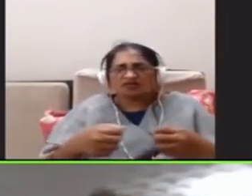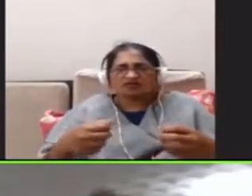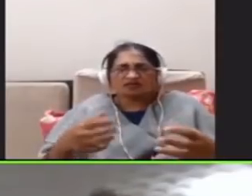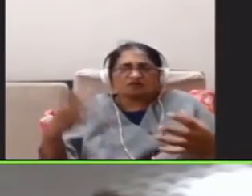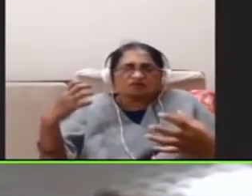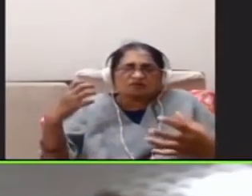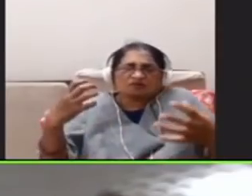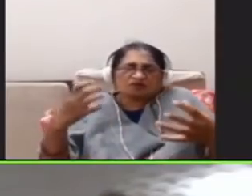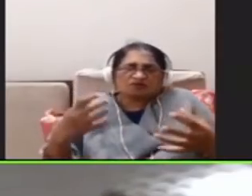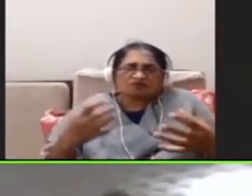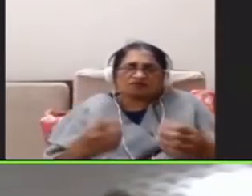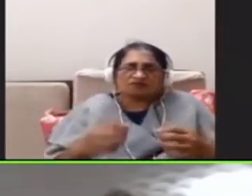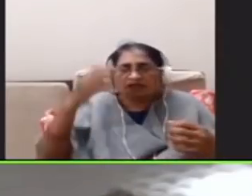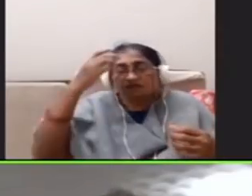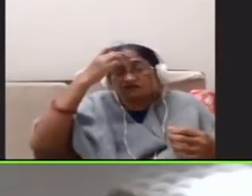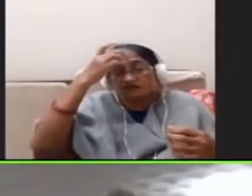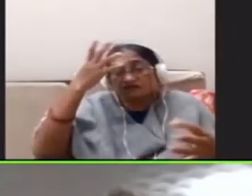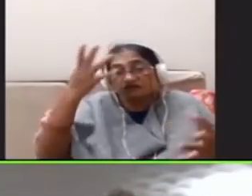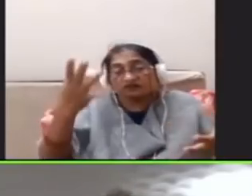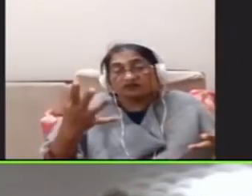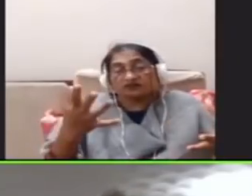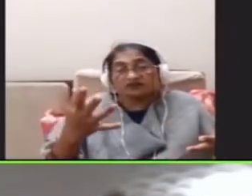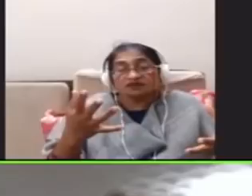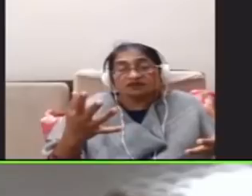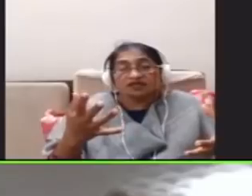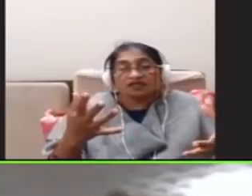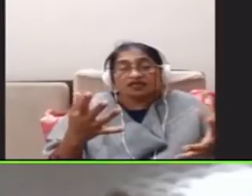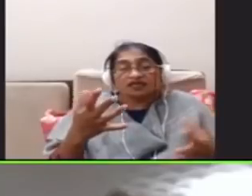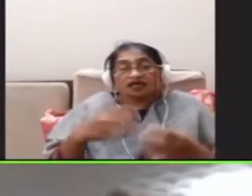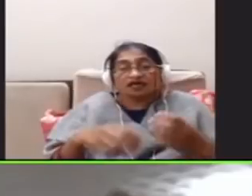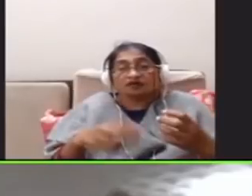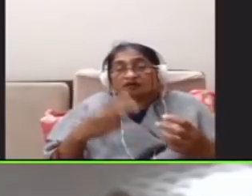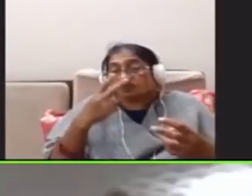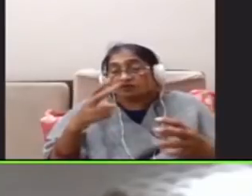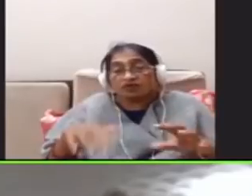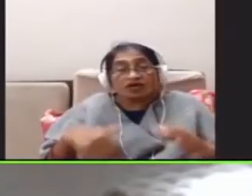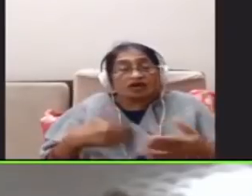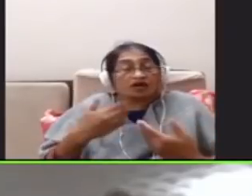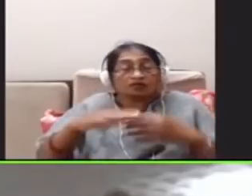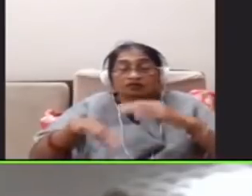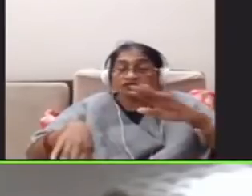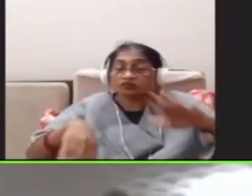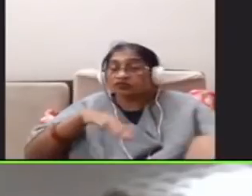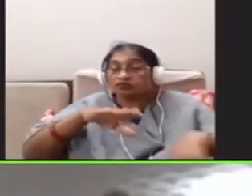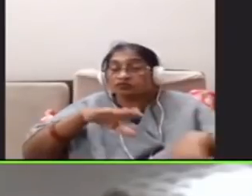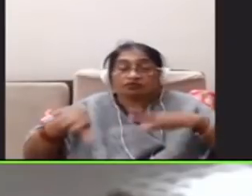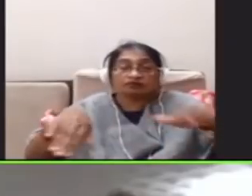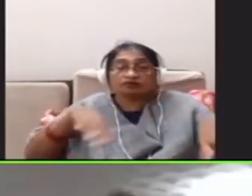coach that would accept me. They couldn't even see how I could swim, let alone be